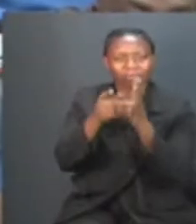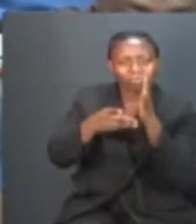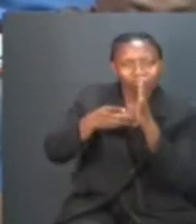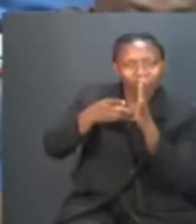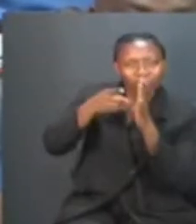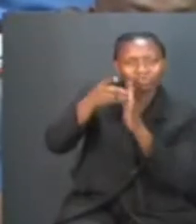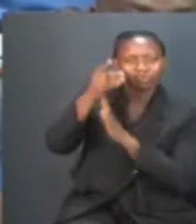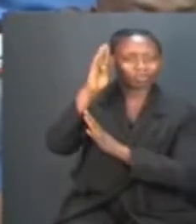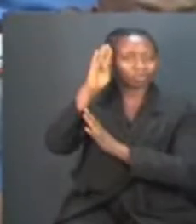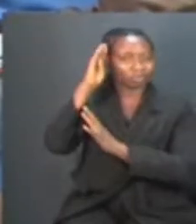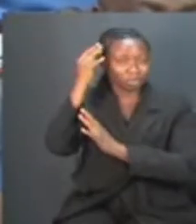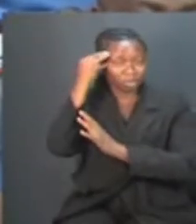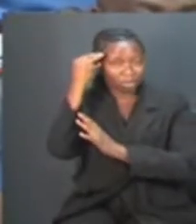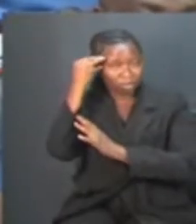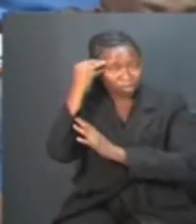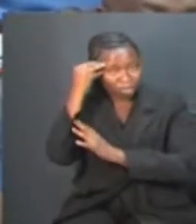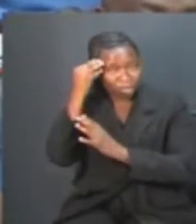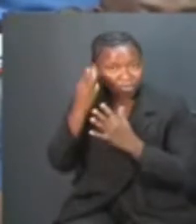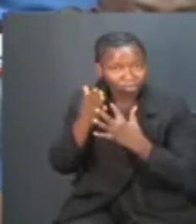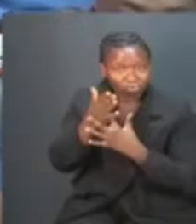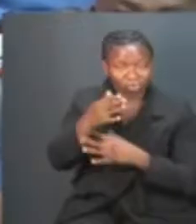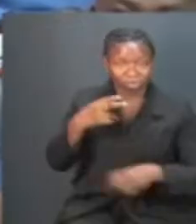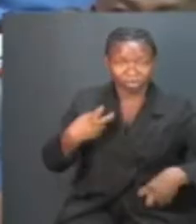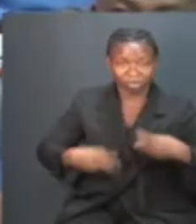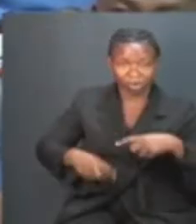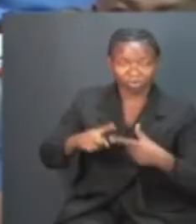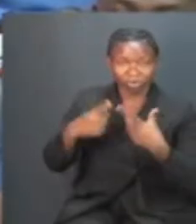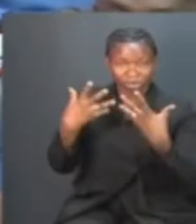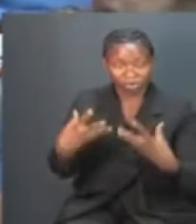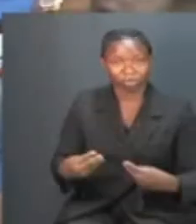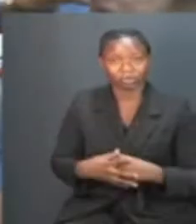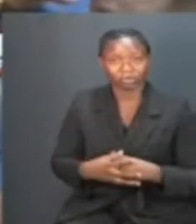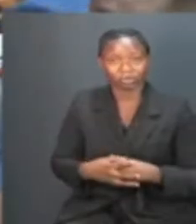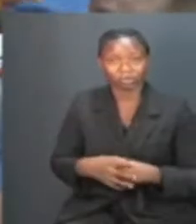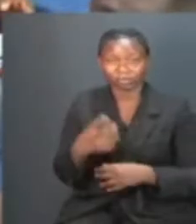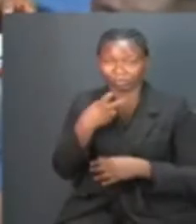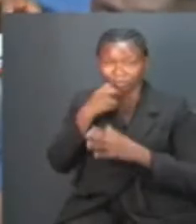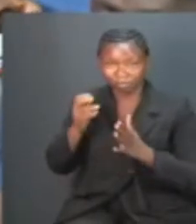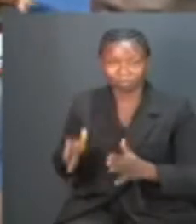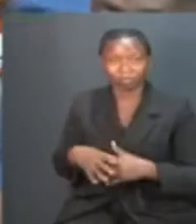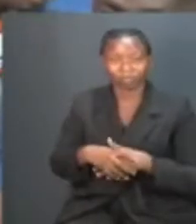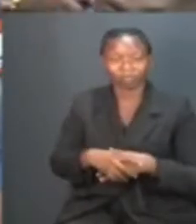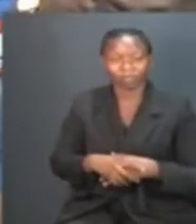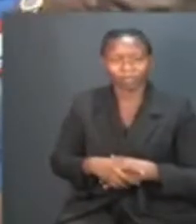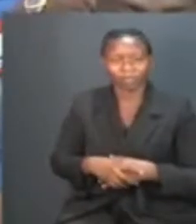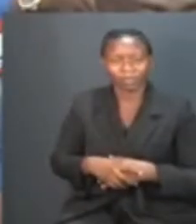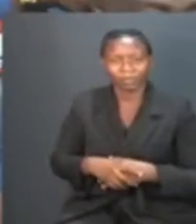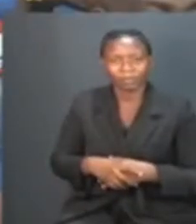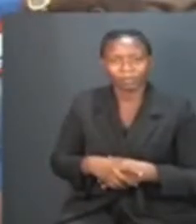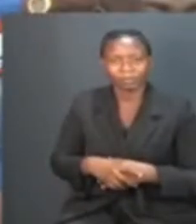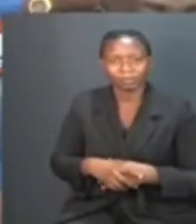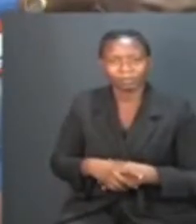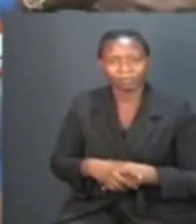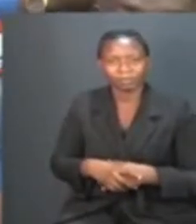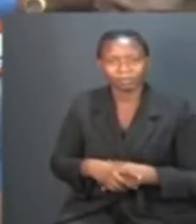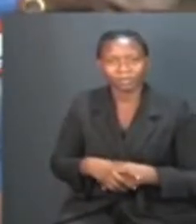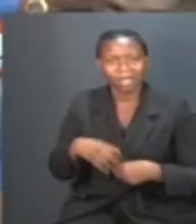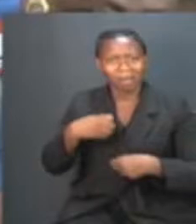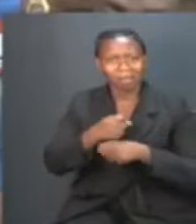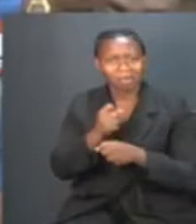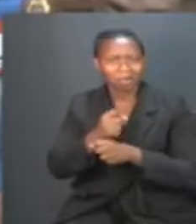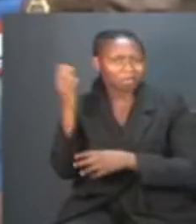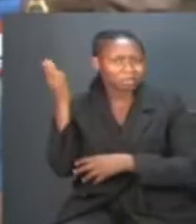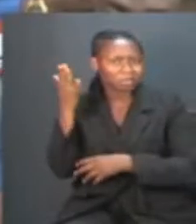and tune them towards the problem that we seek to solve. The problem, Mr. Speaker, even the maker of the statement